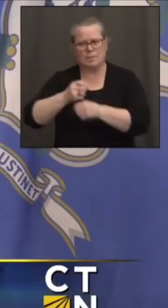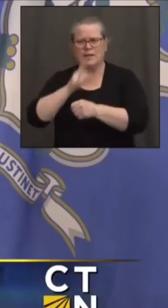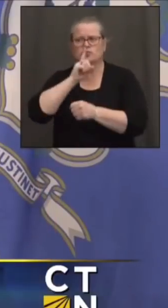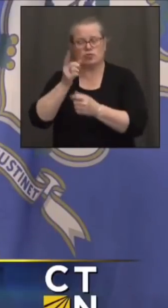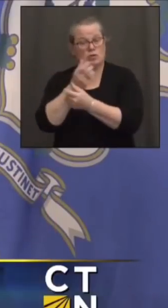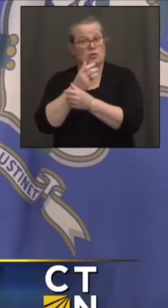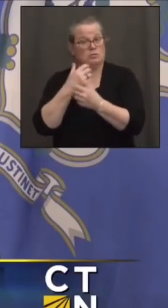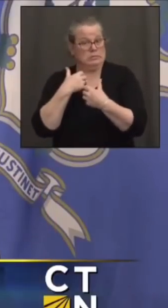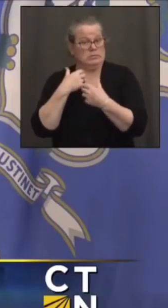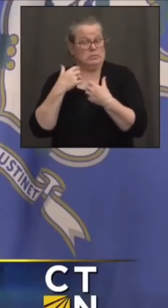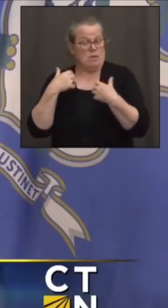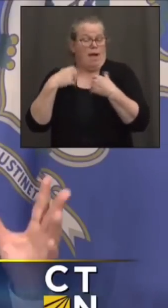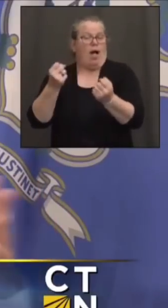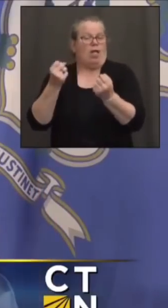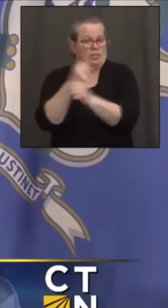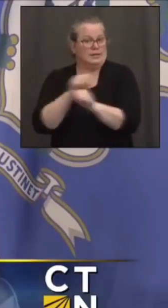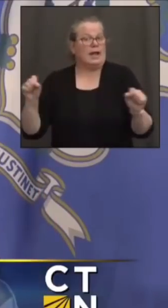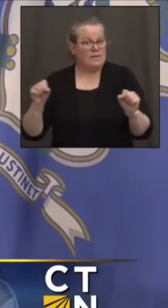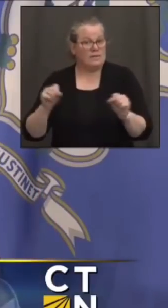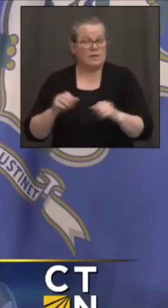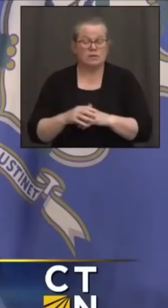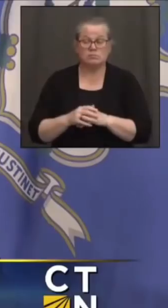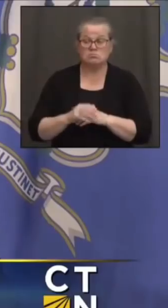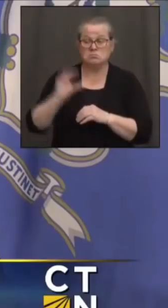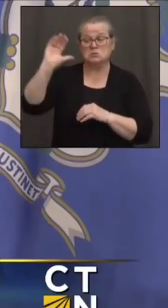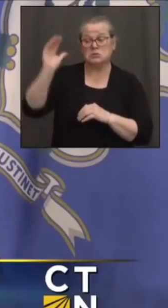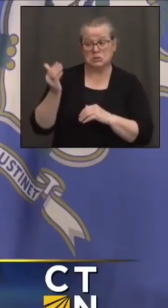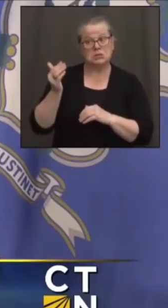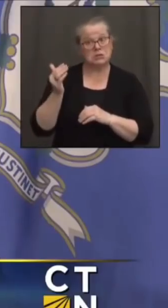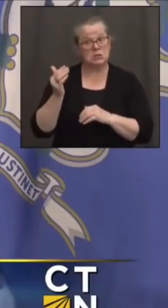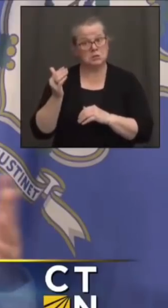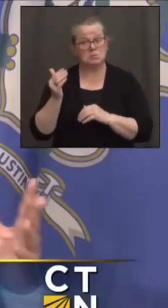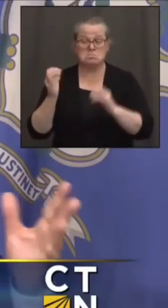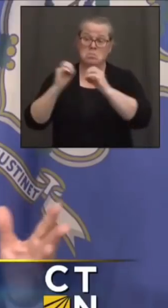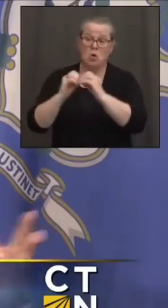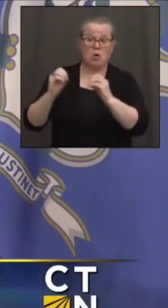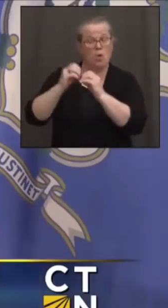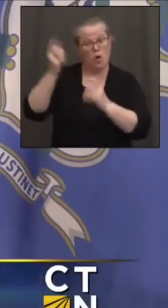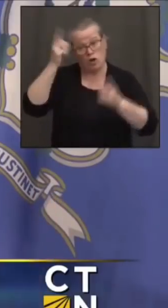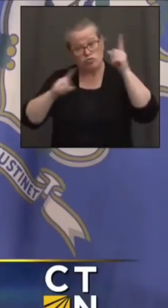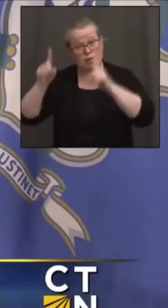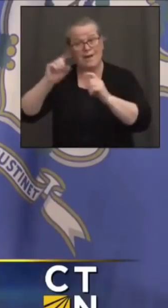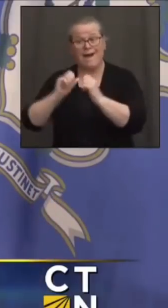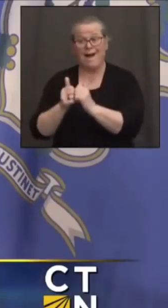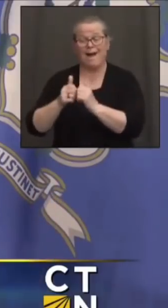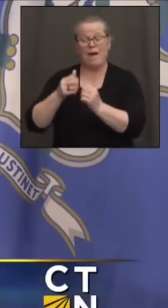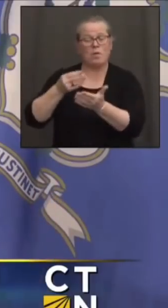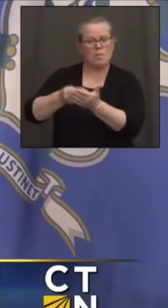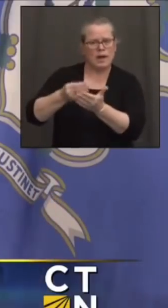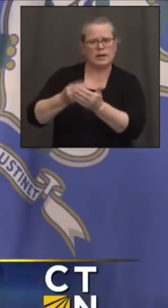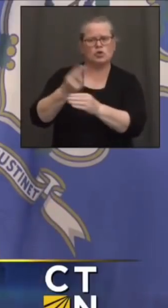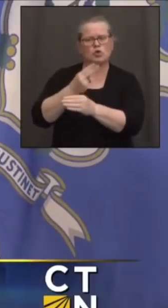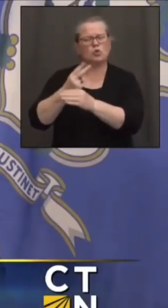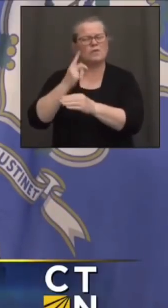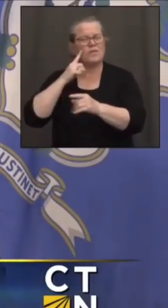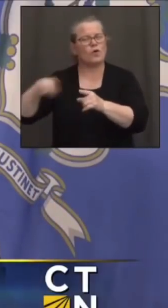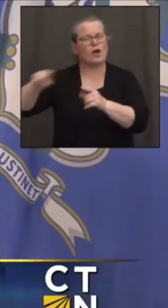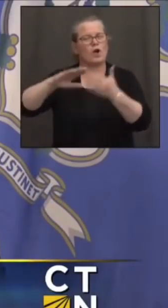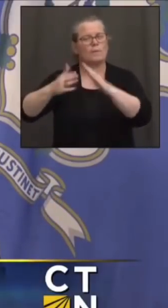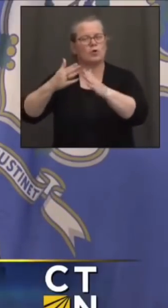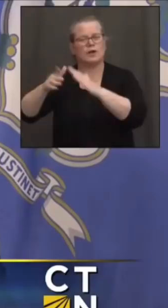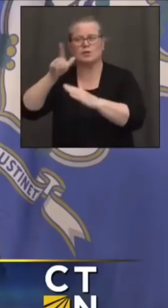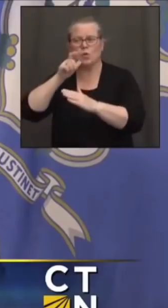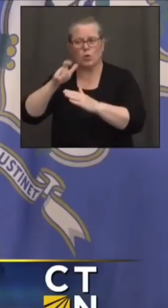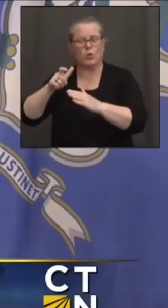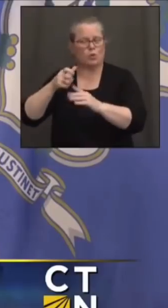safety basis. I think there's growing agreement in terms of how the money goes to those communities that have been most hit by the war